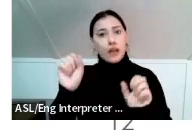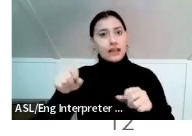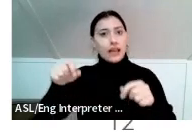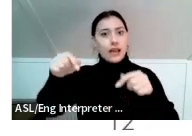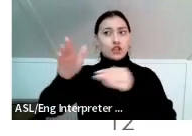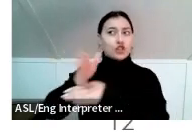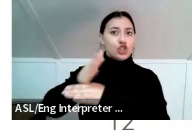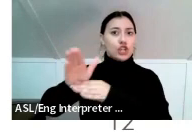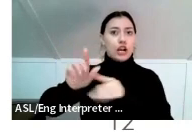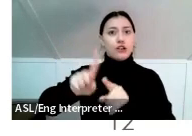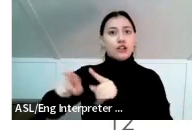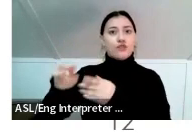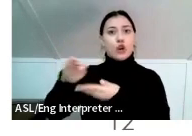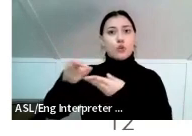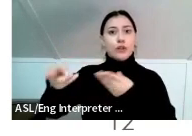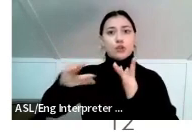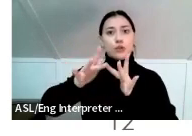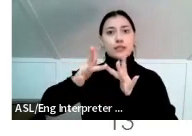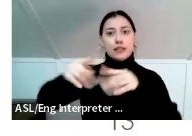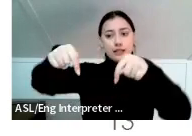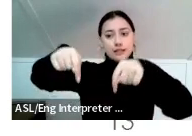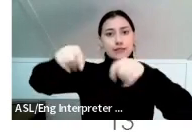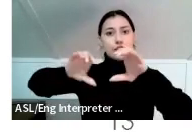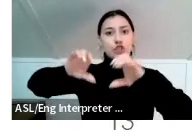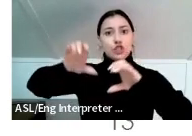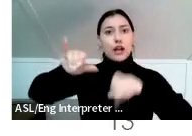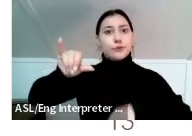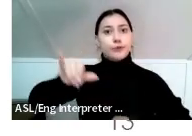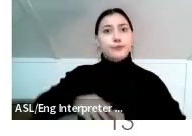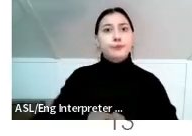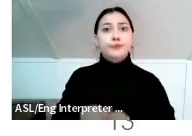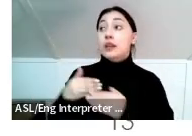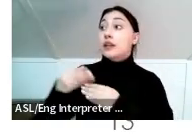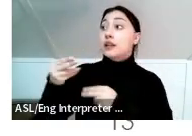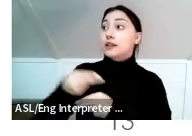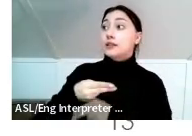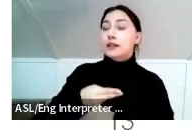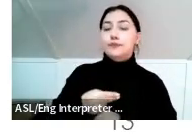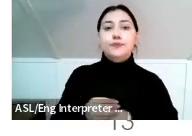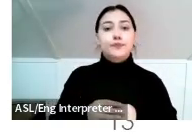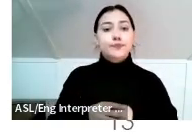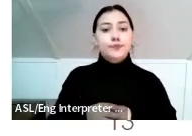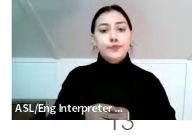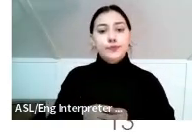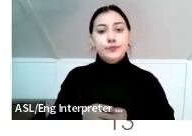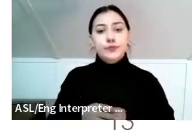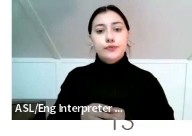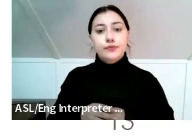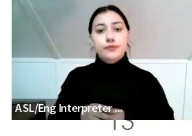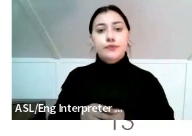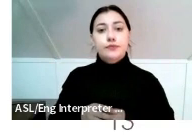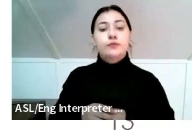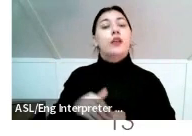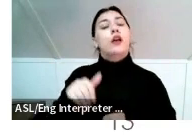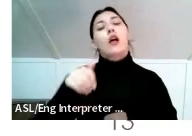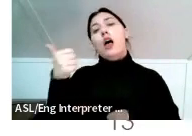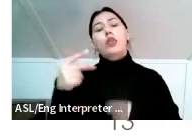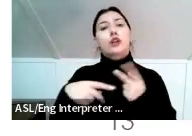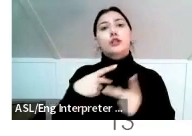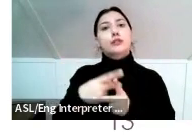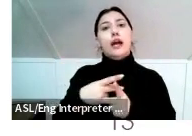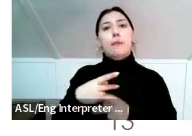as well. Next slide. The other type of